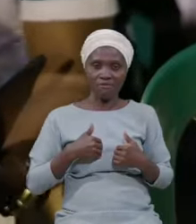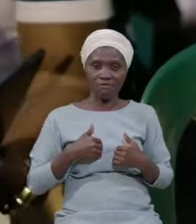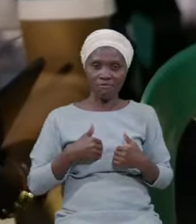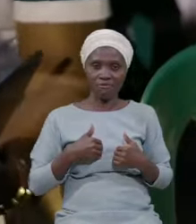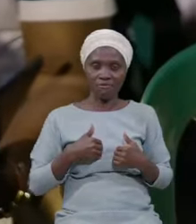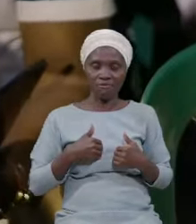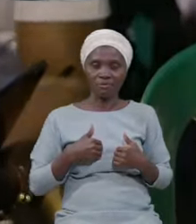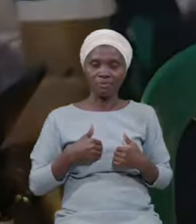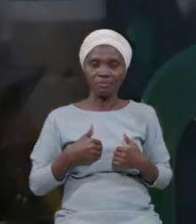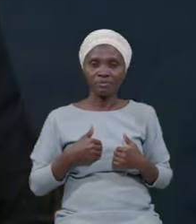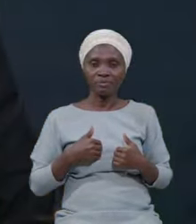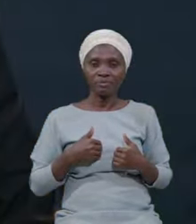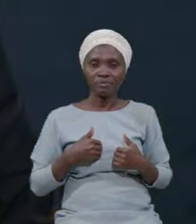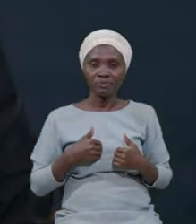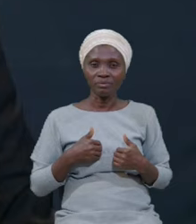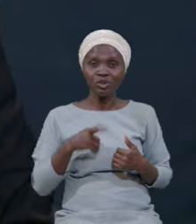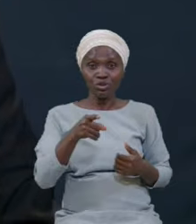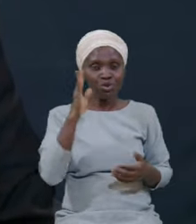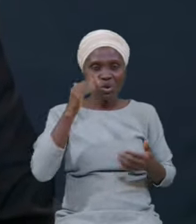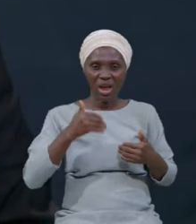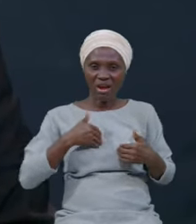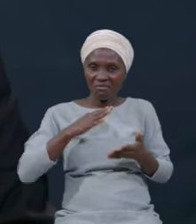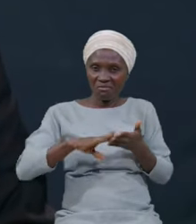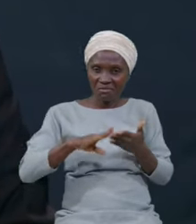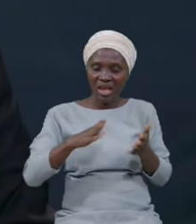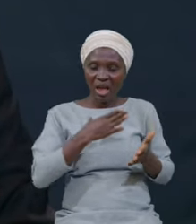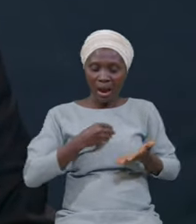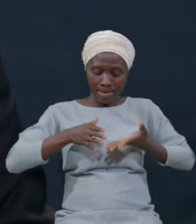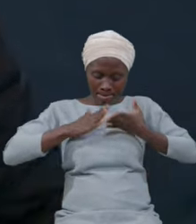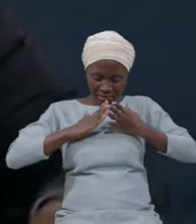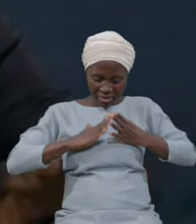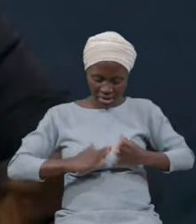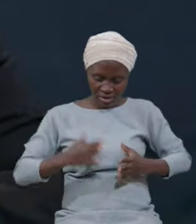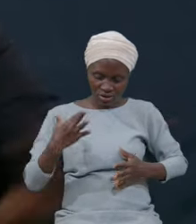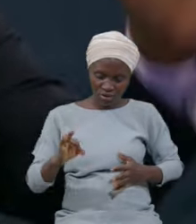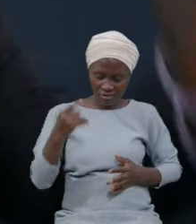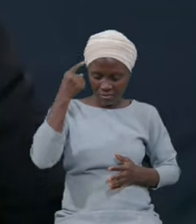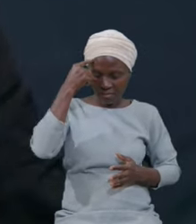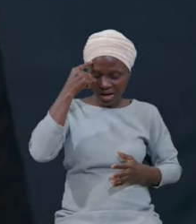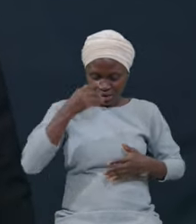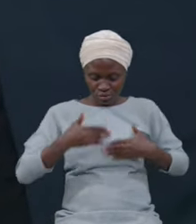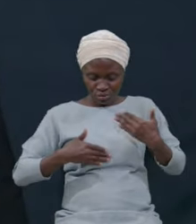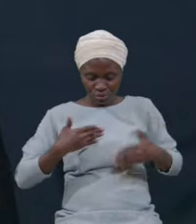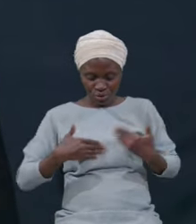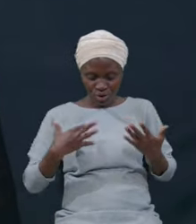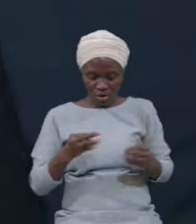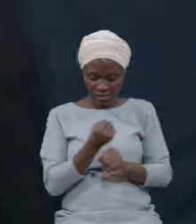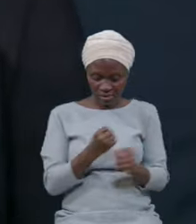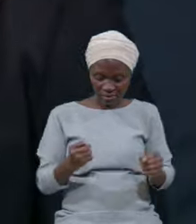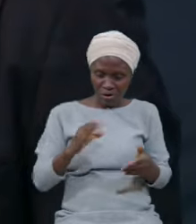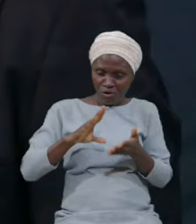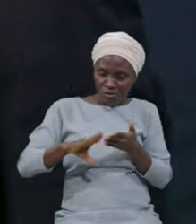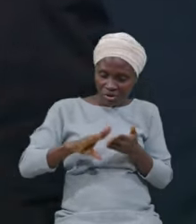now: peace of mind, joy of salvation, and forgiveness from all sins. All